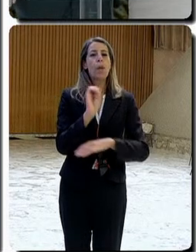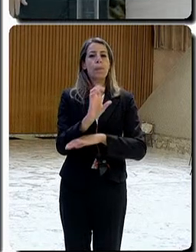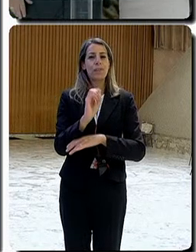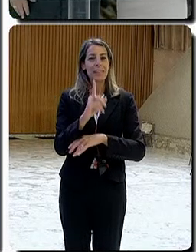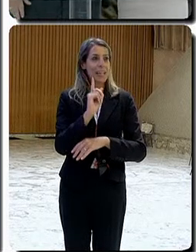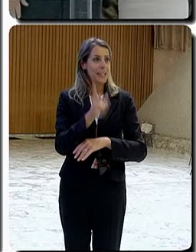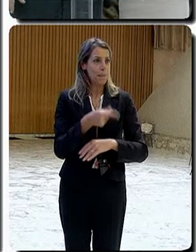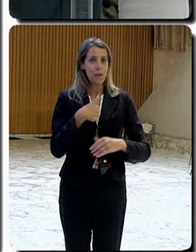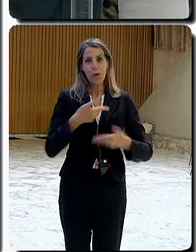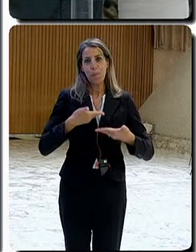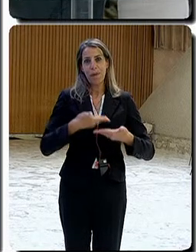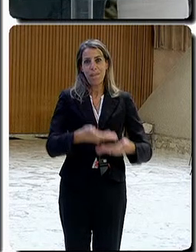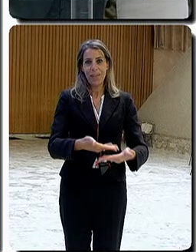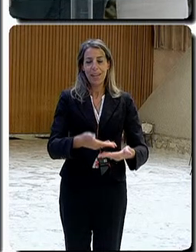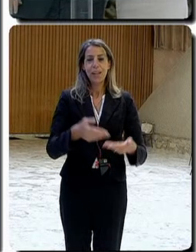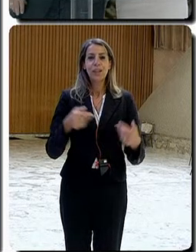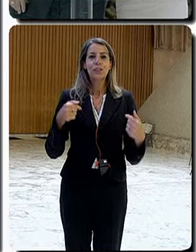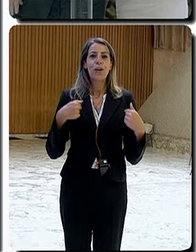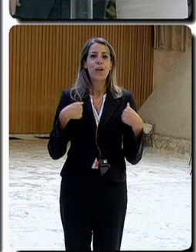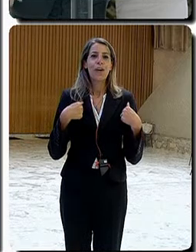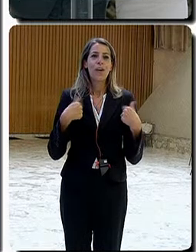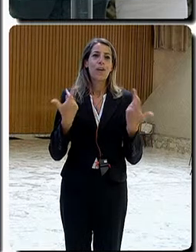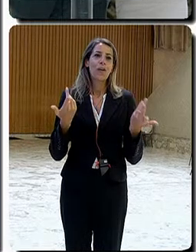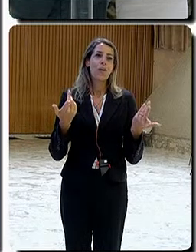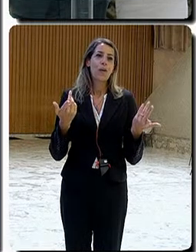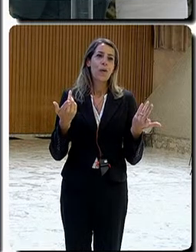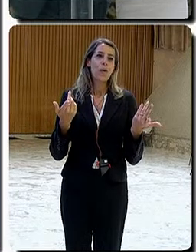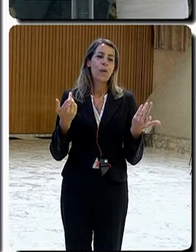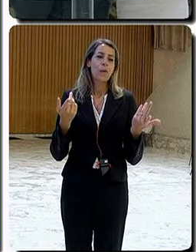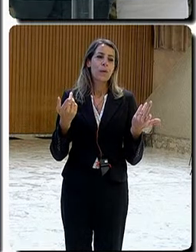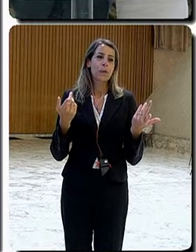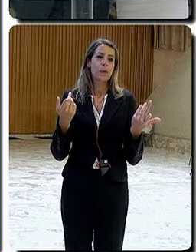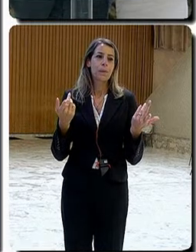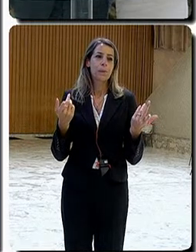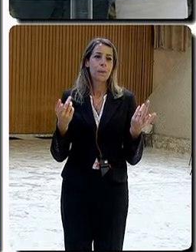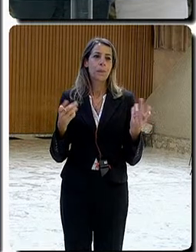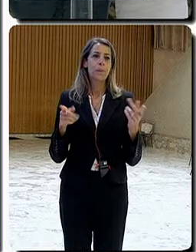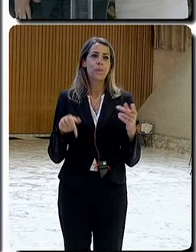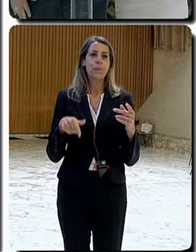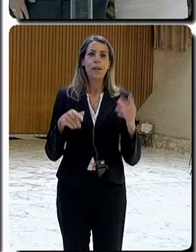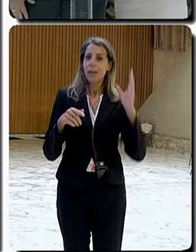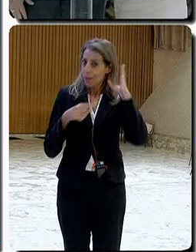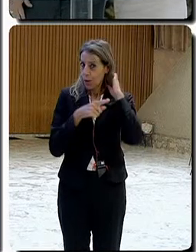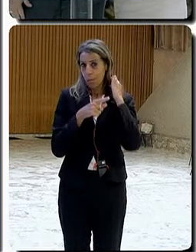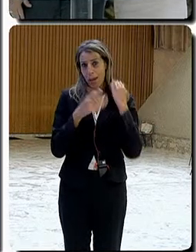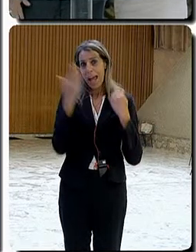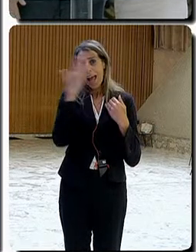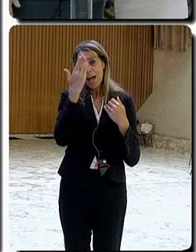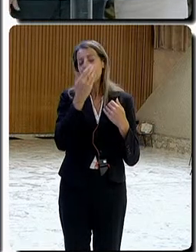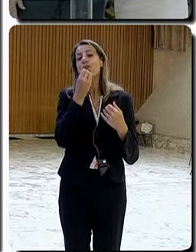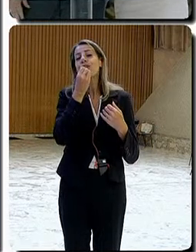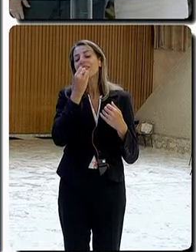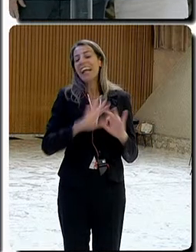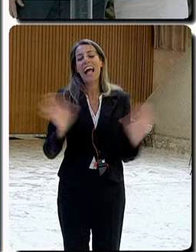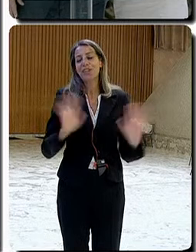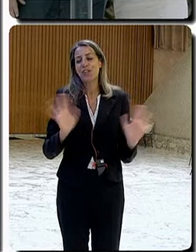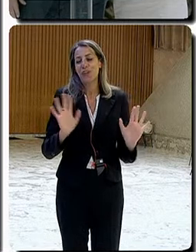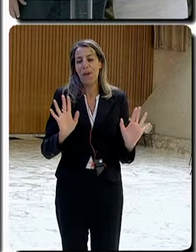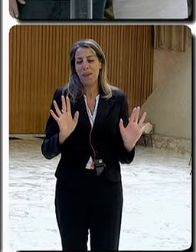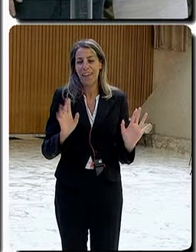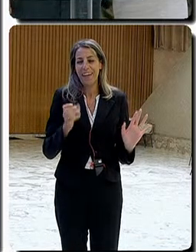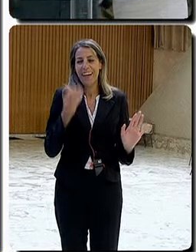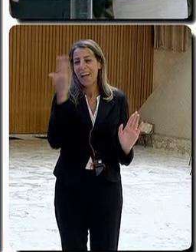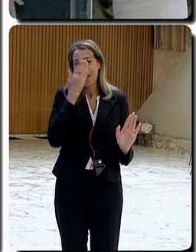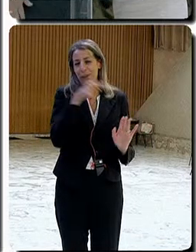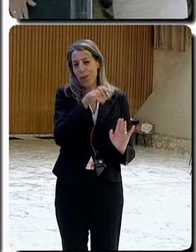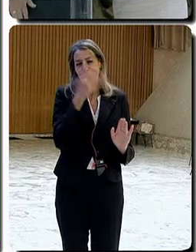as a singularly unique but tragic error in judgment. They extended the invitation to us to do the opening keynote,